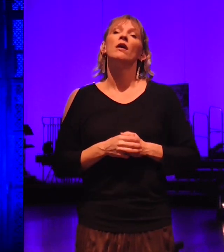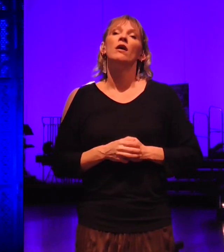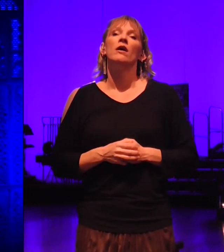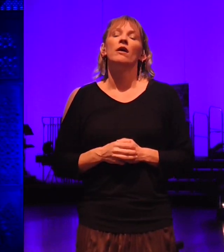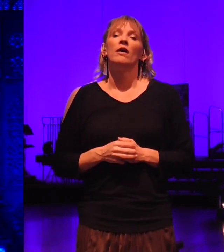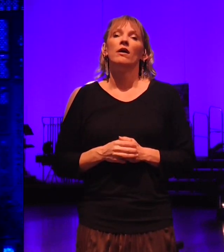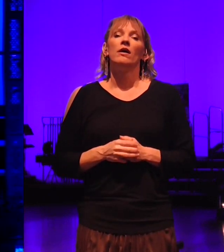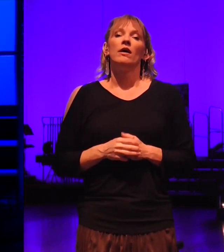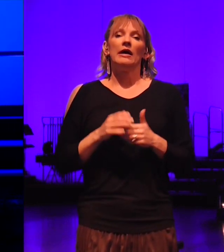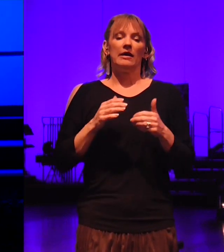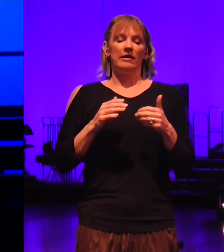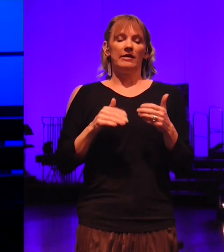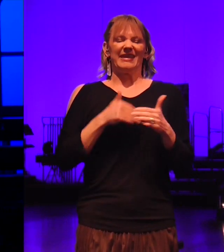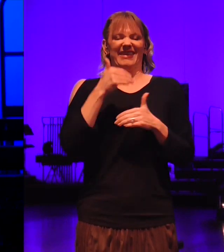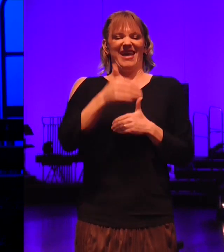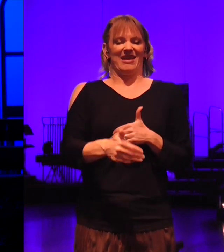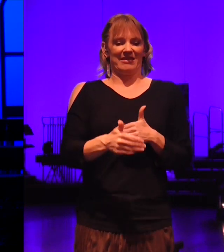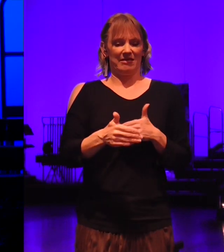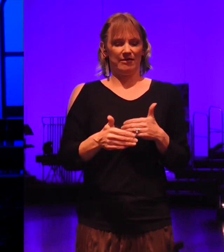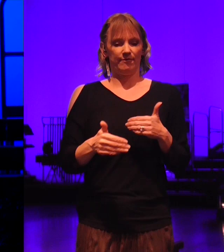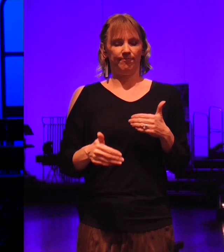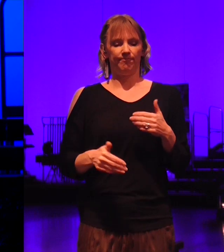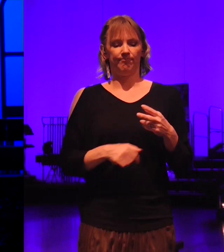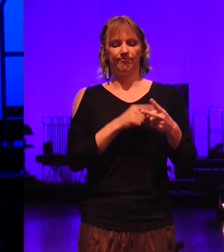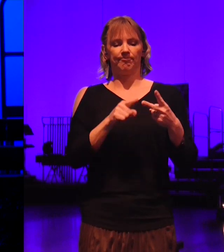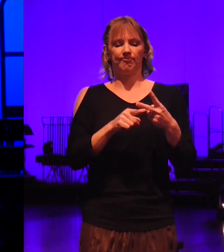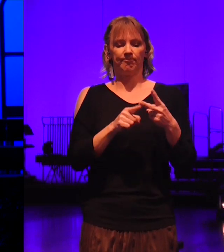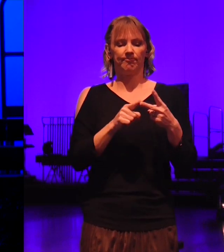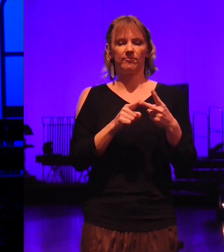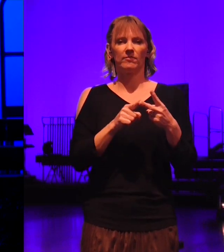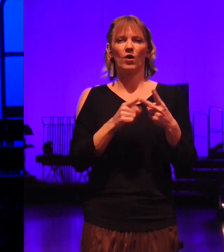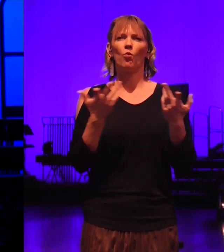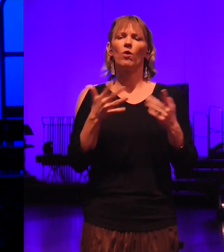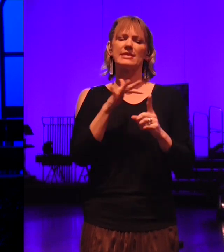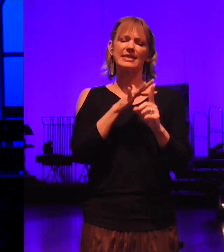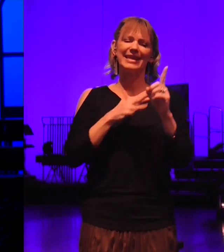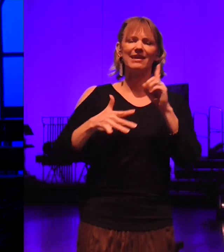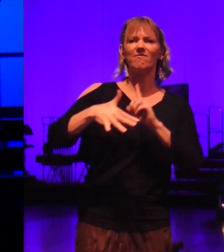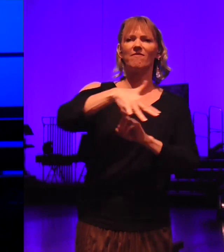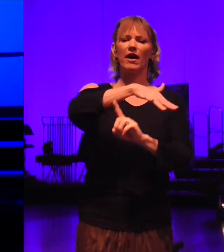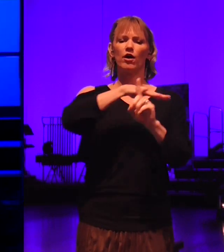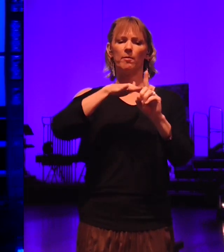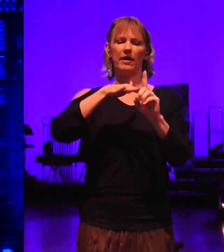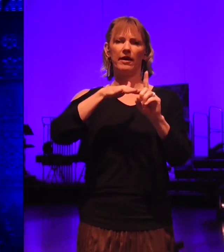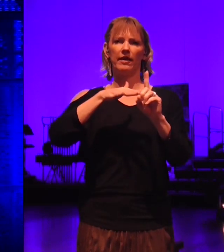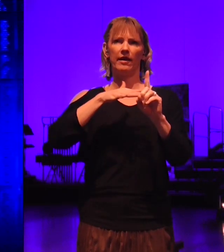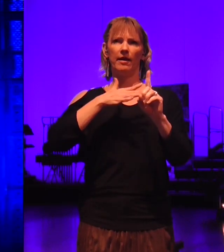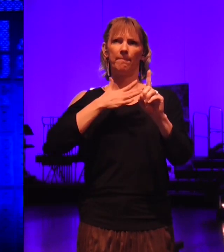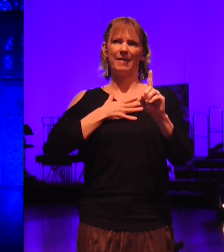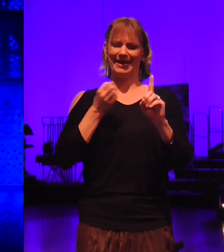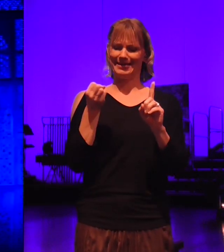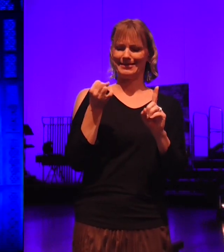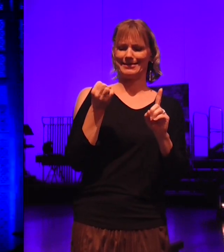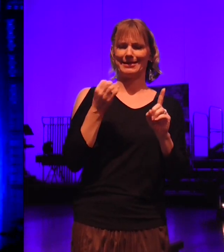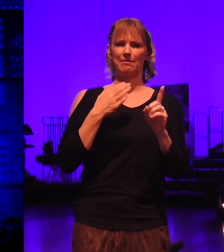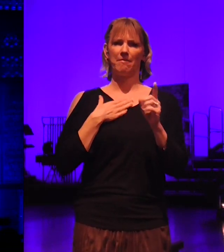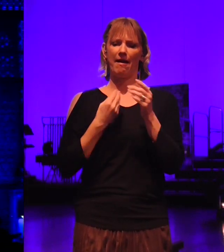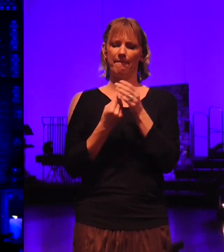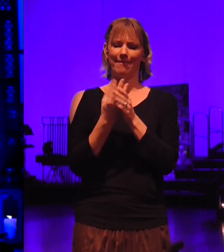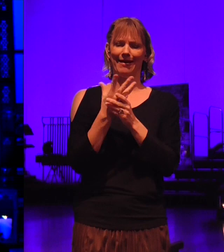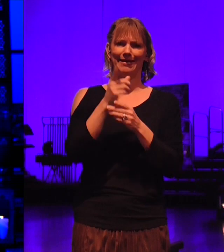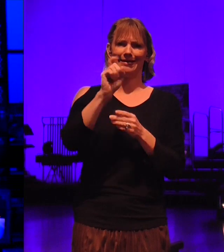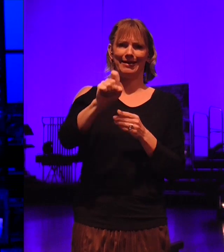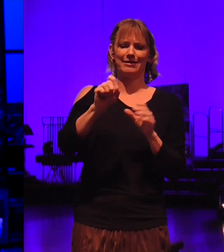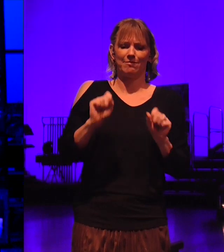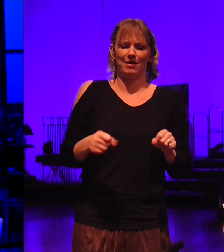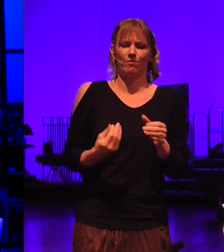Next, what is the environment that my seed, my plant, needs to grow?